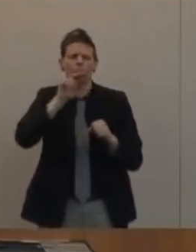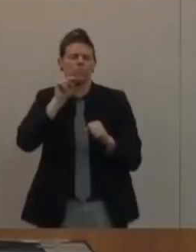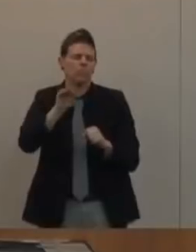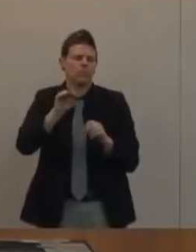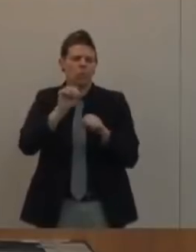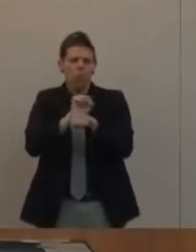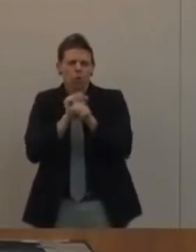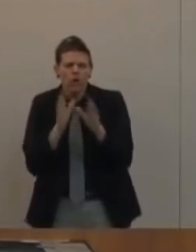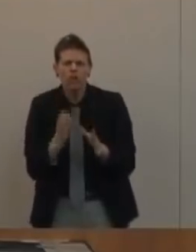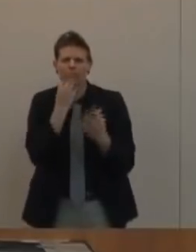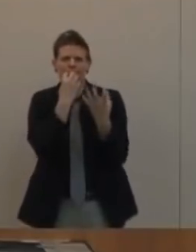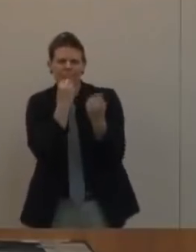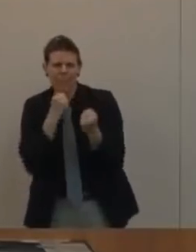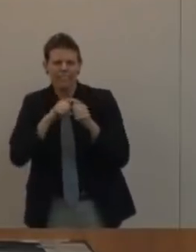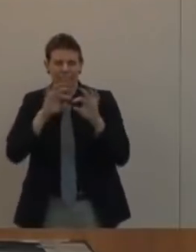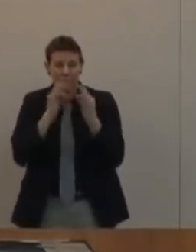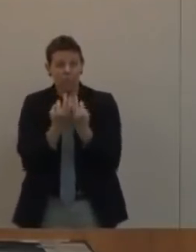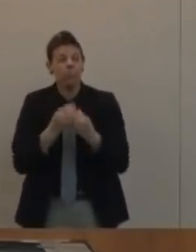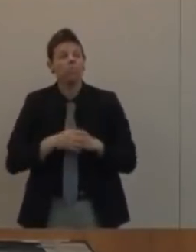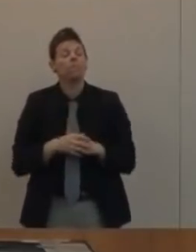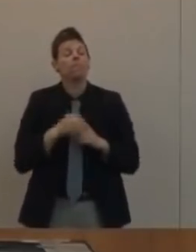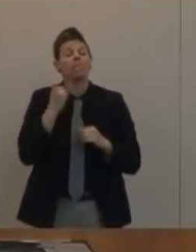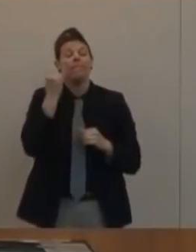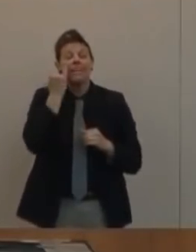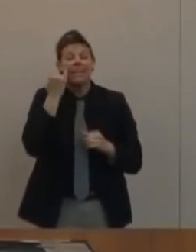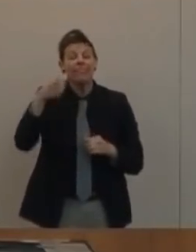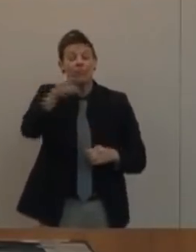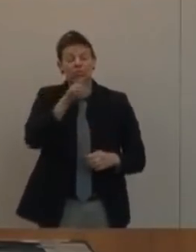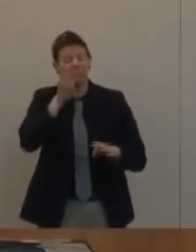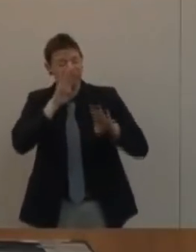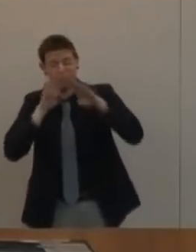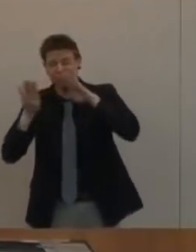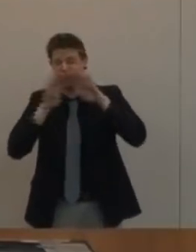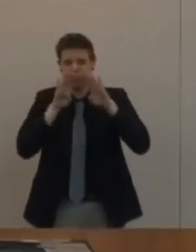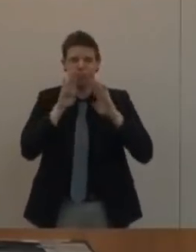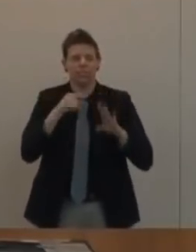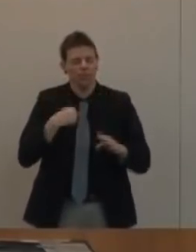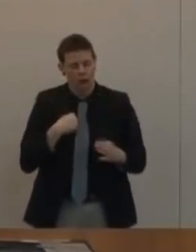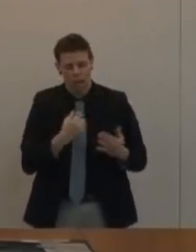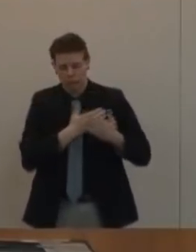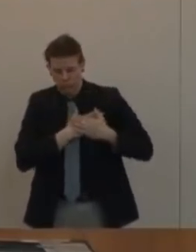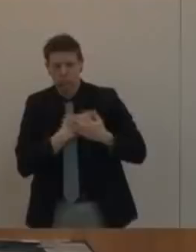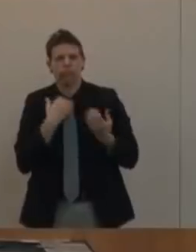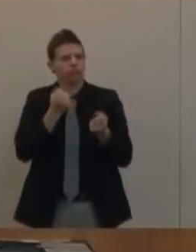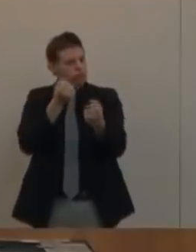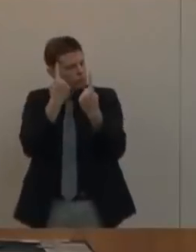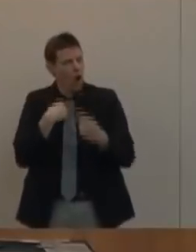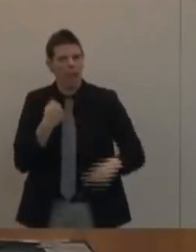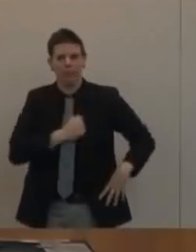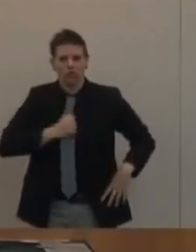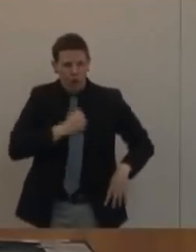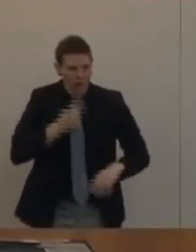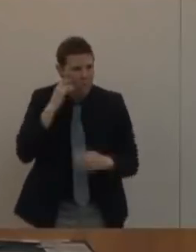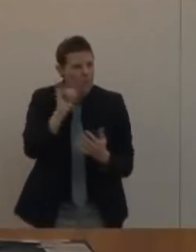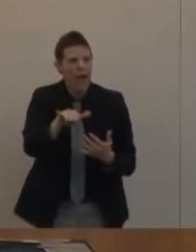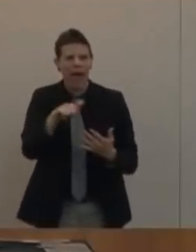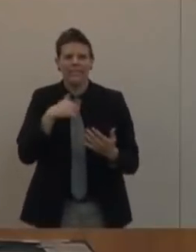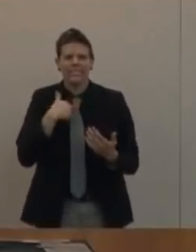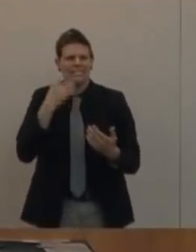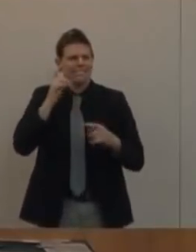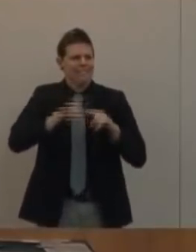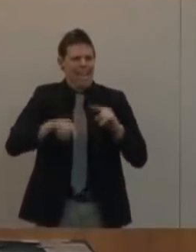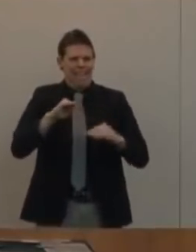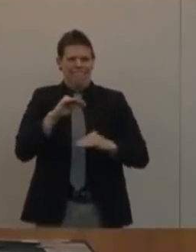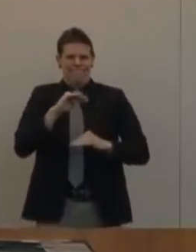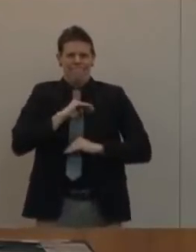been frustrated, well, we share that, and we apologize that this system couldn't meet the growing demand, but you